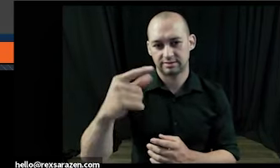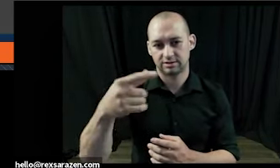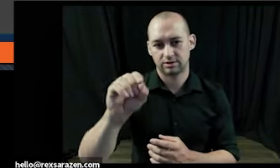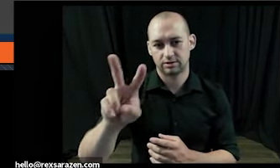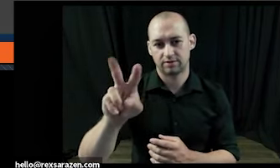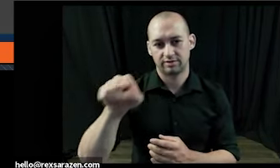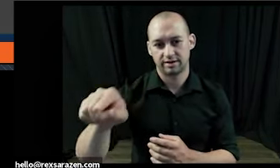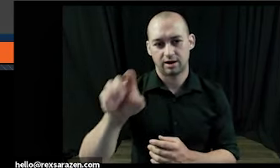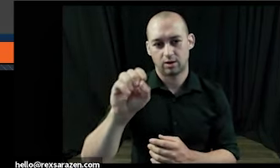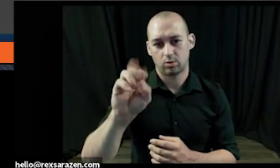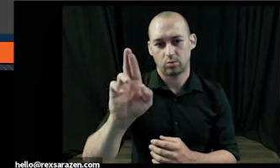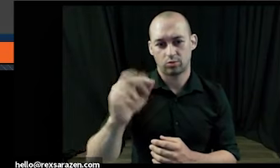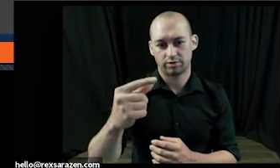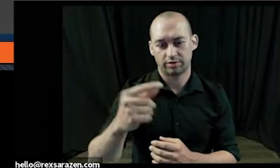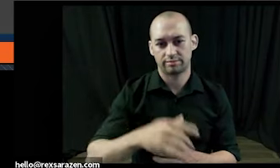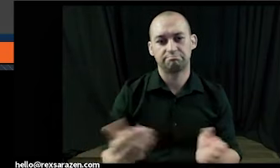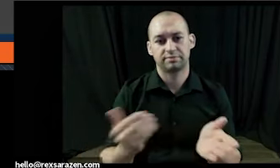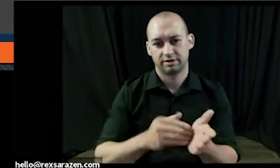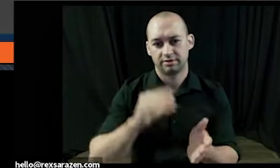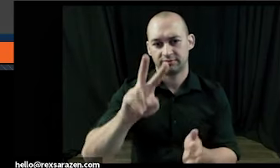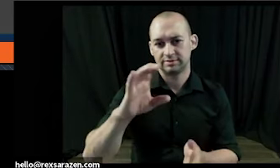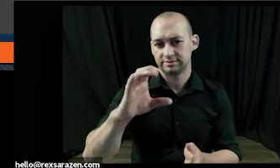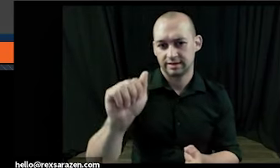vca@acgov.org. Again,